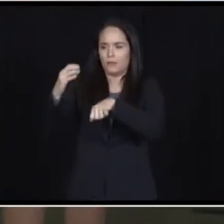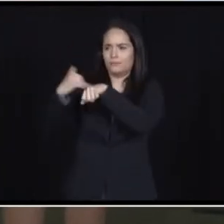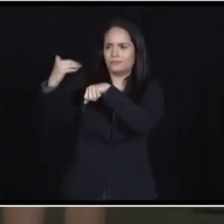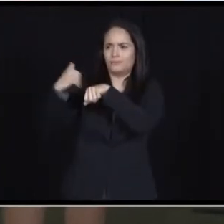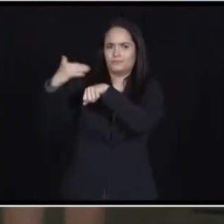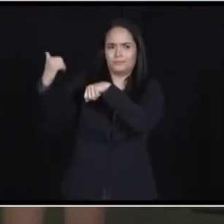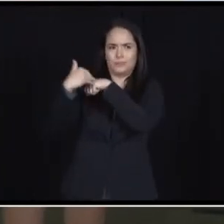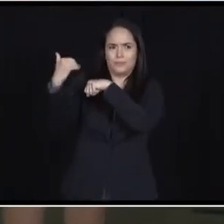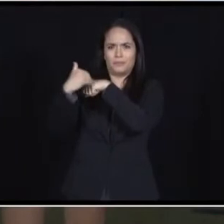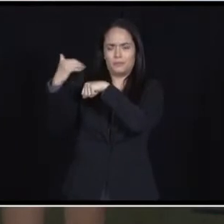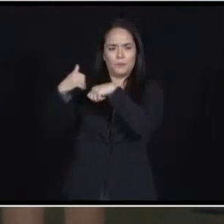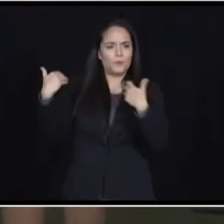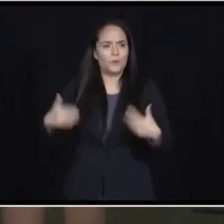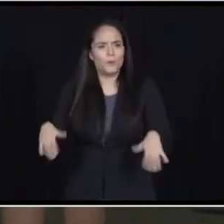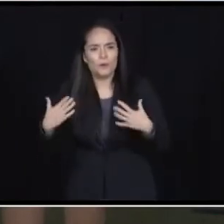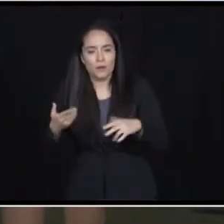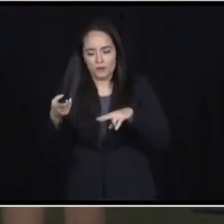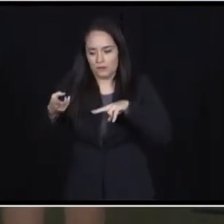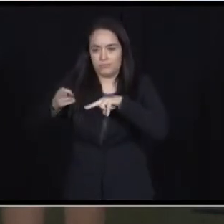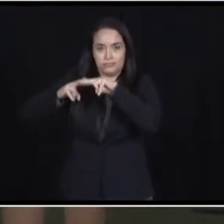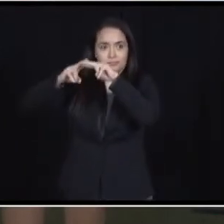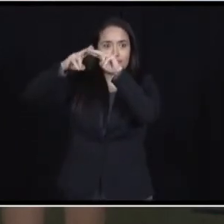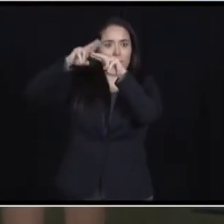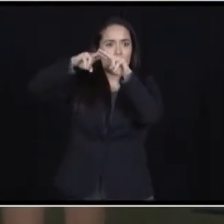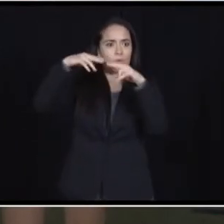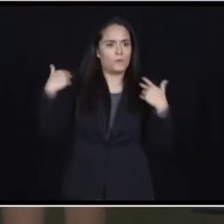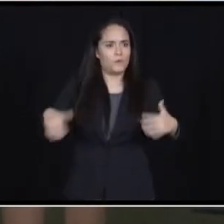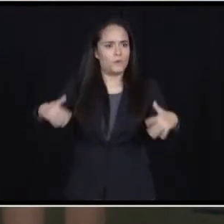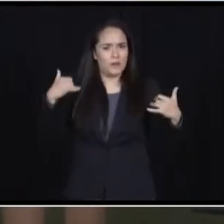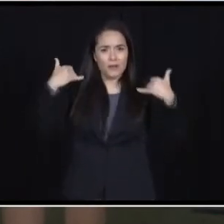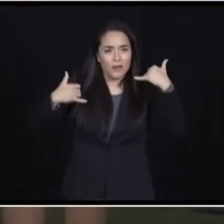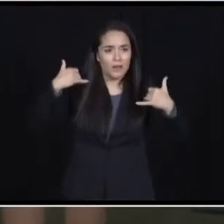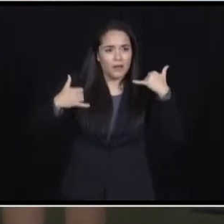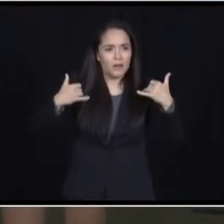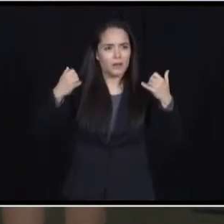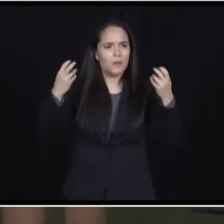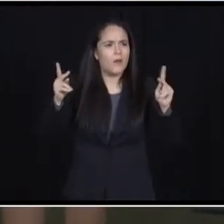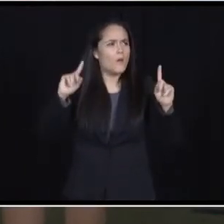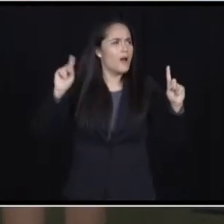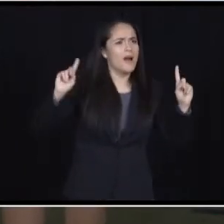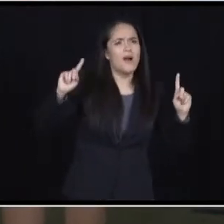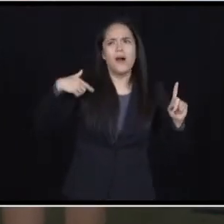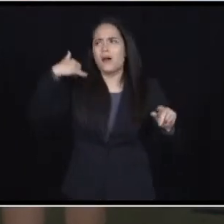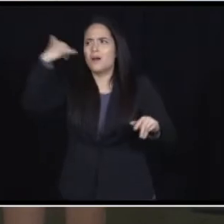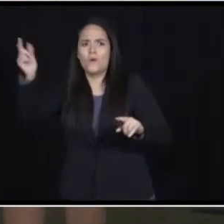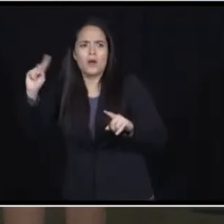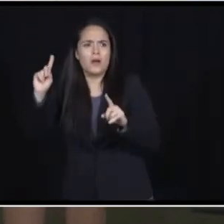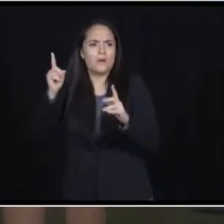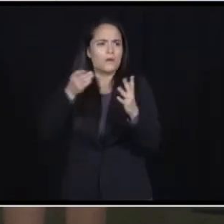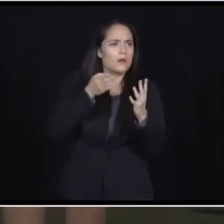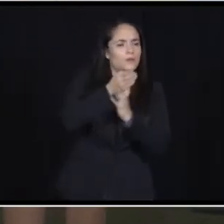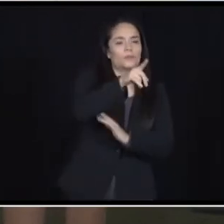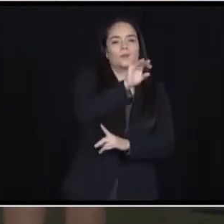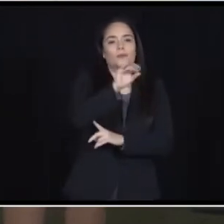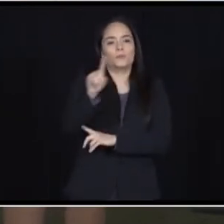number continues to grow. People don't know where else to turn. More situations can go downhill real